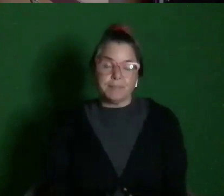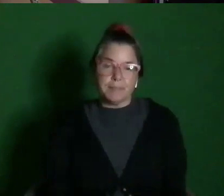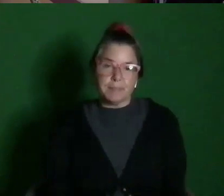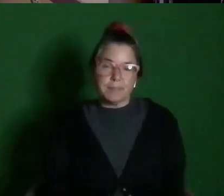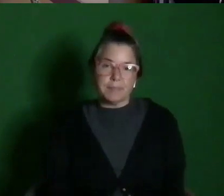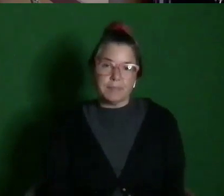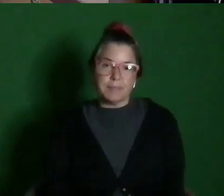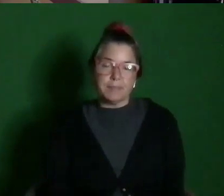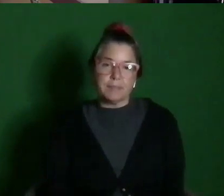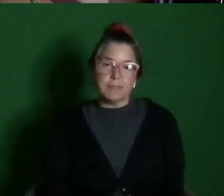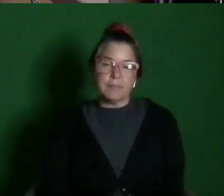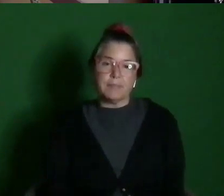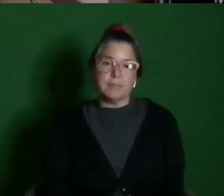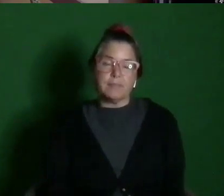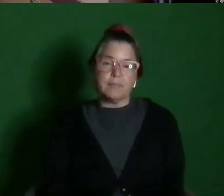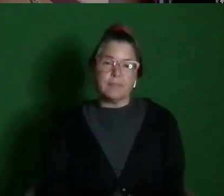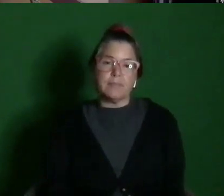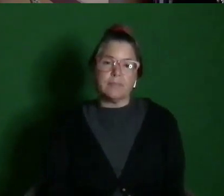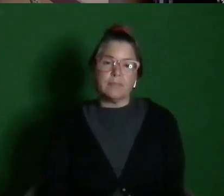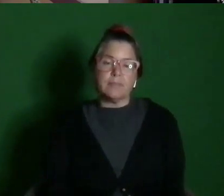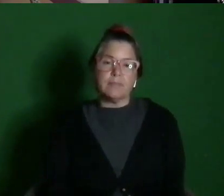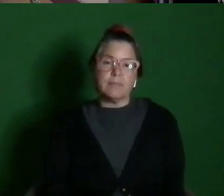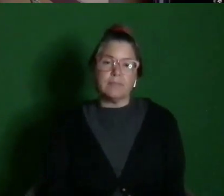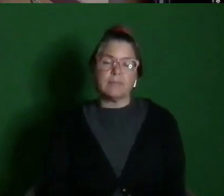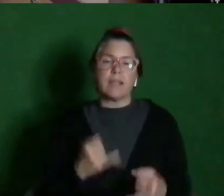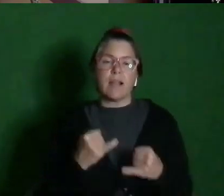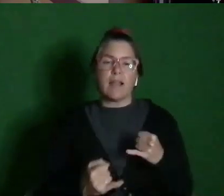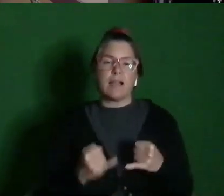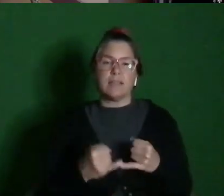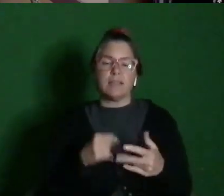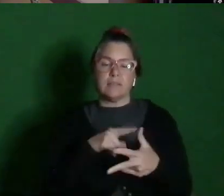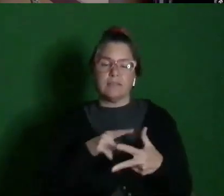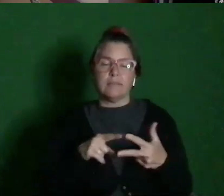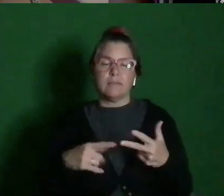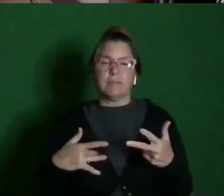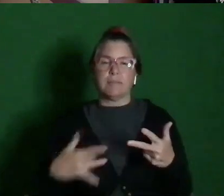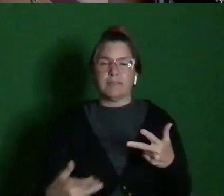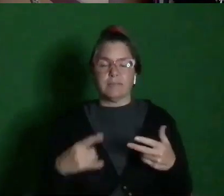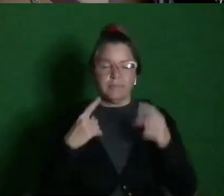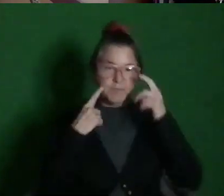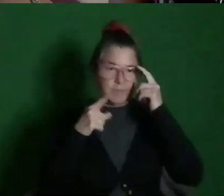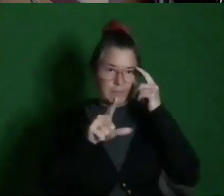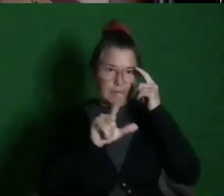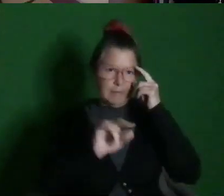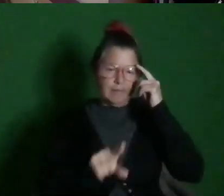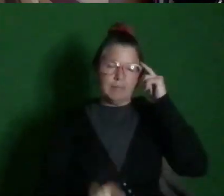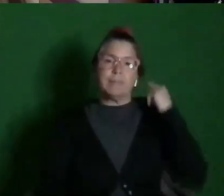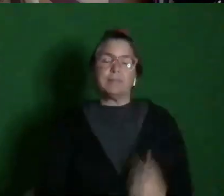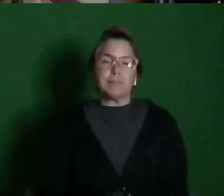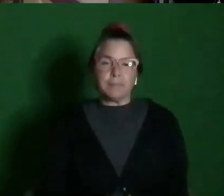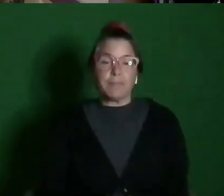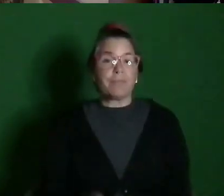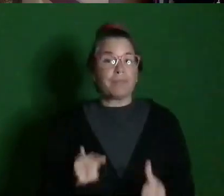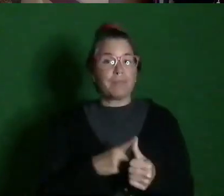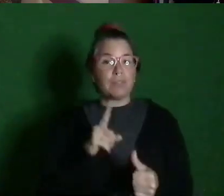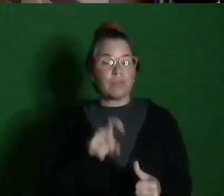And then I have three, I don't like any kind of last three questions for Liz. Our first